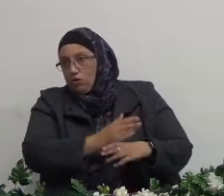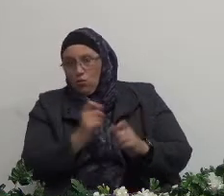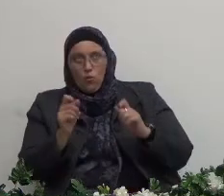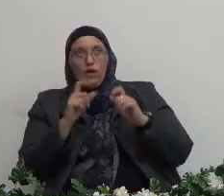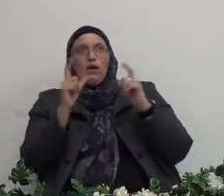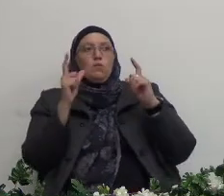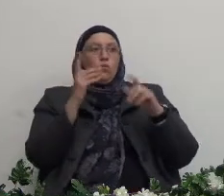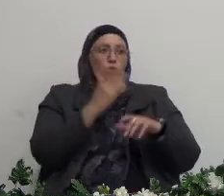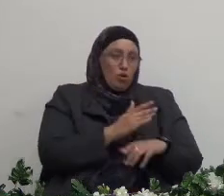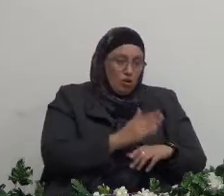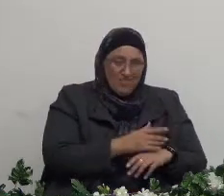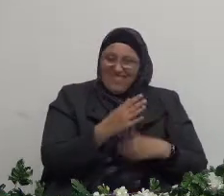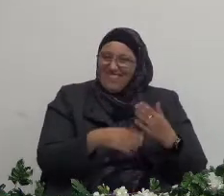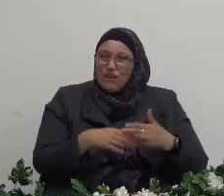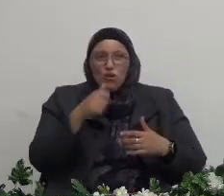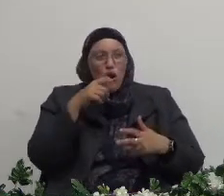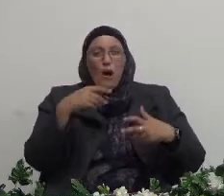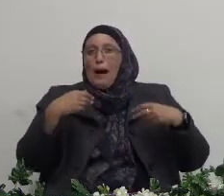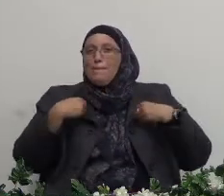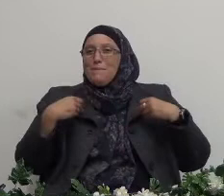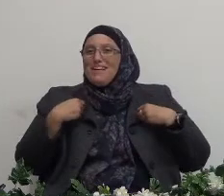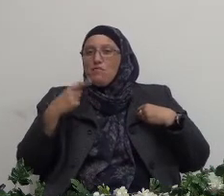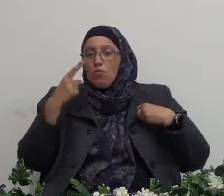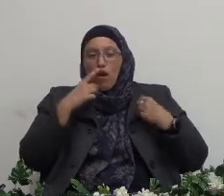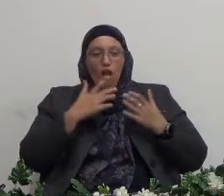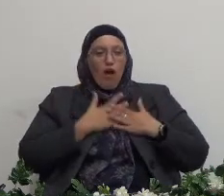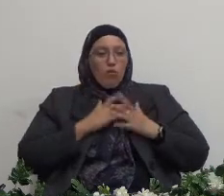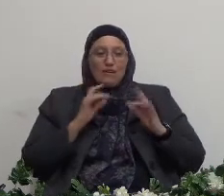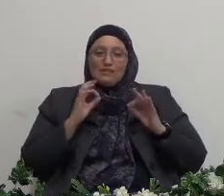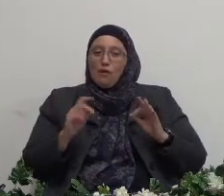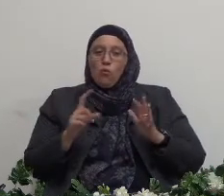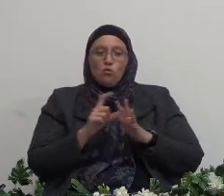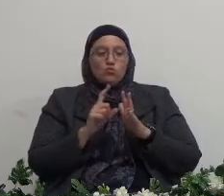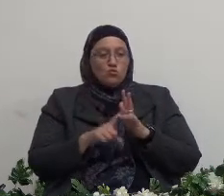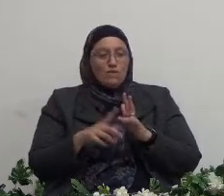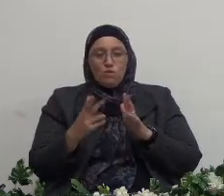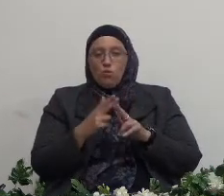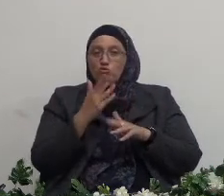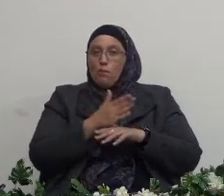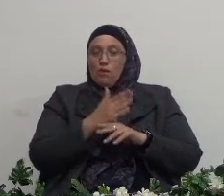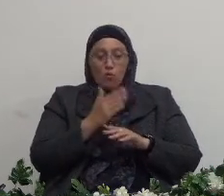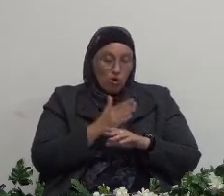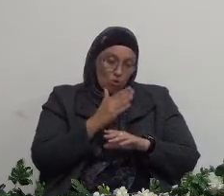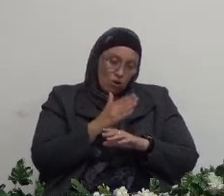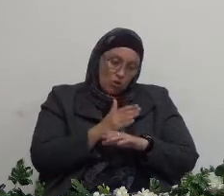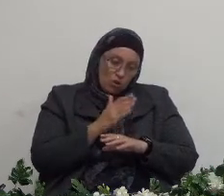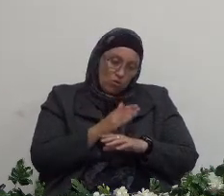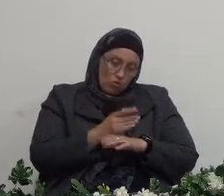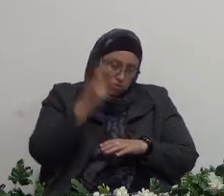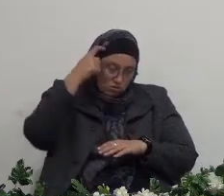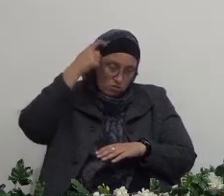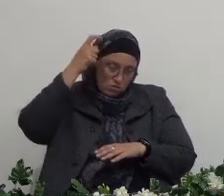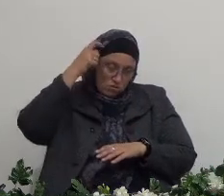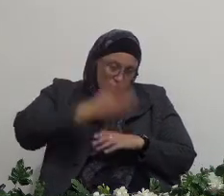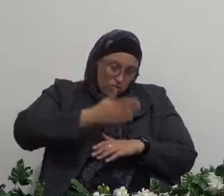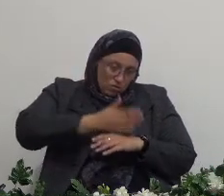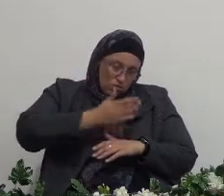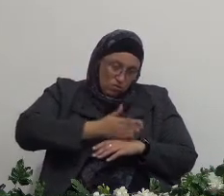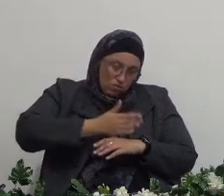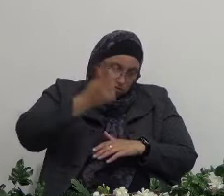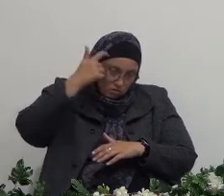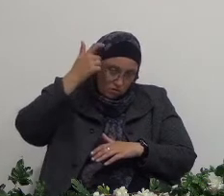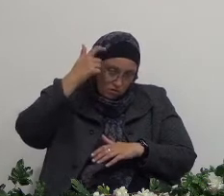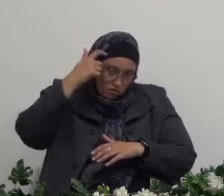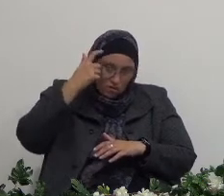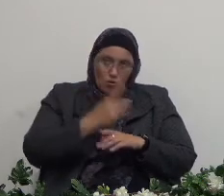those company men, they do absolutely what the job wants. And that's all they think about. And the whole time they're hell bent on making this